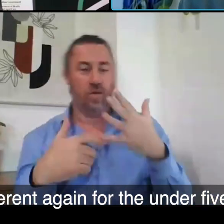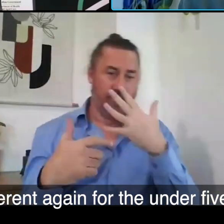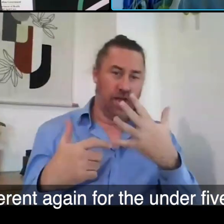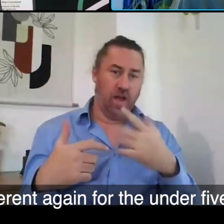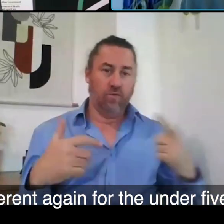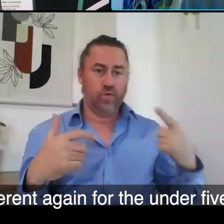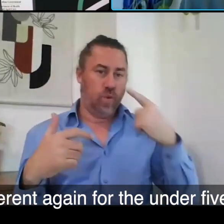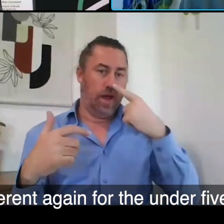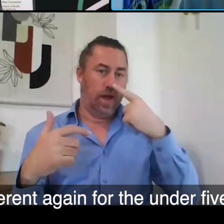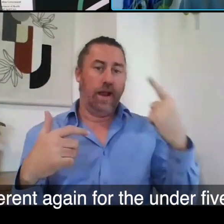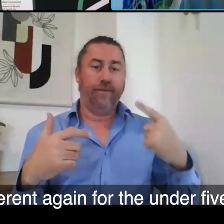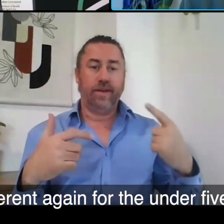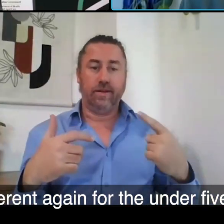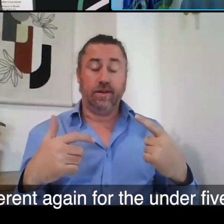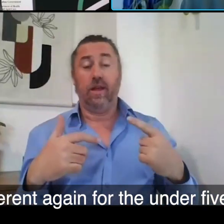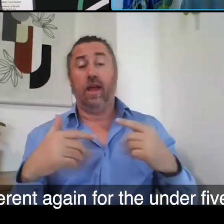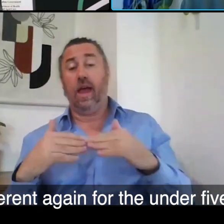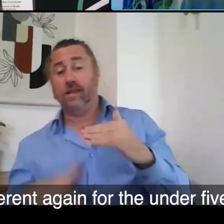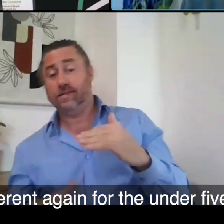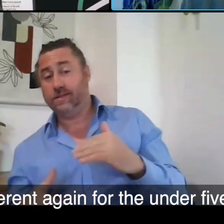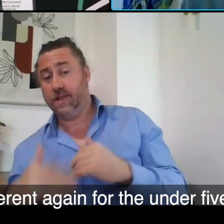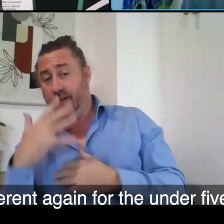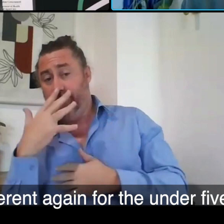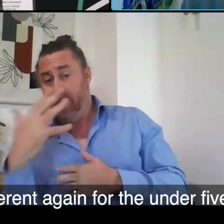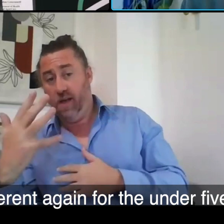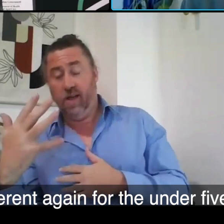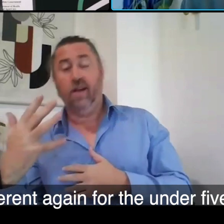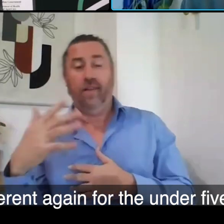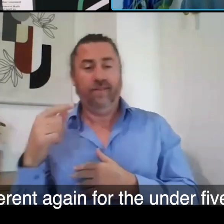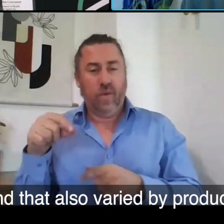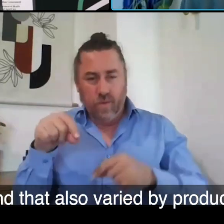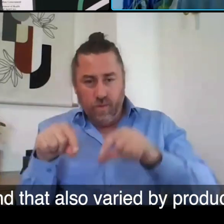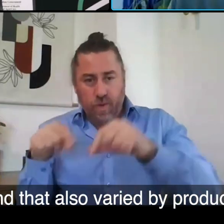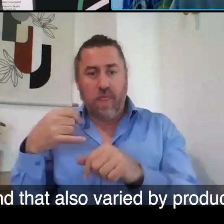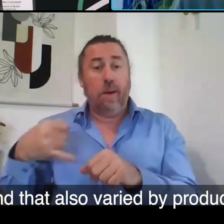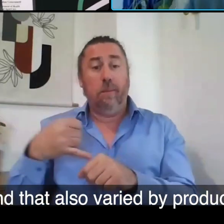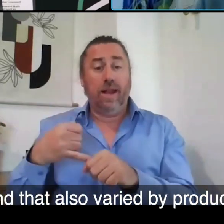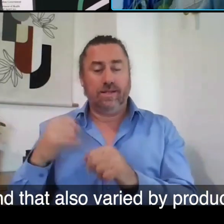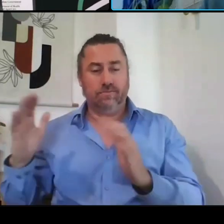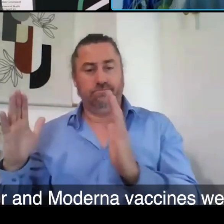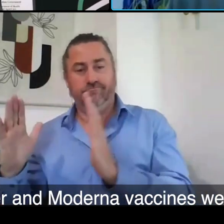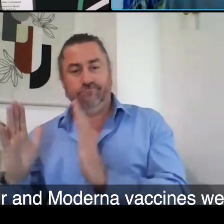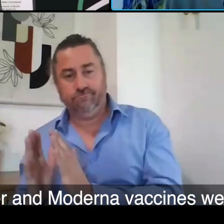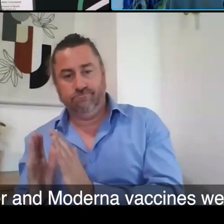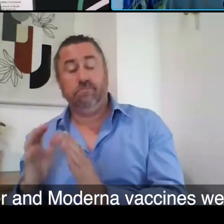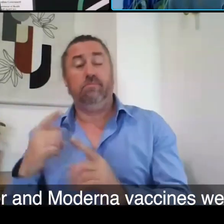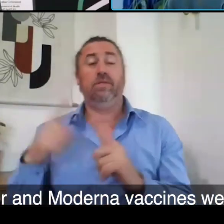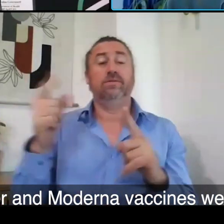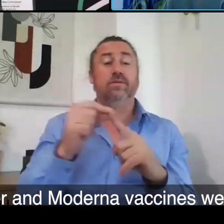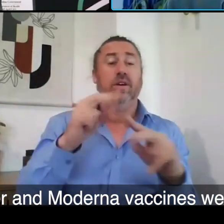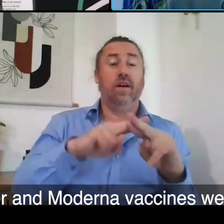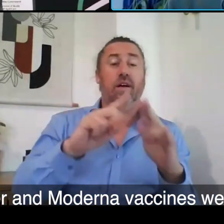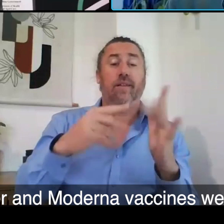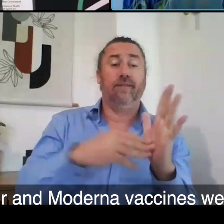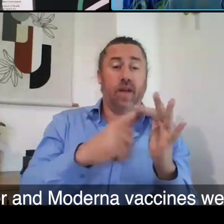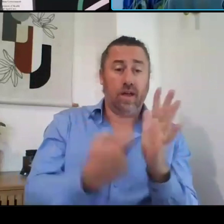and different again for the under 5 years. And that also varied by product. So the Pfizer and